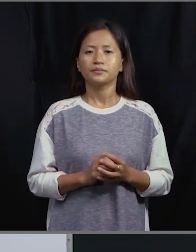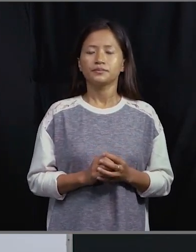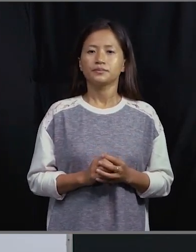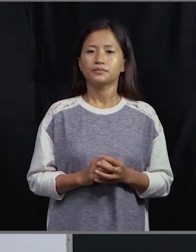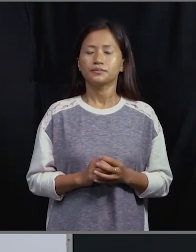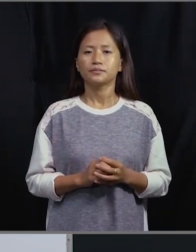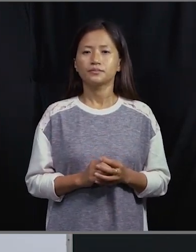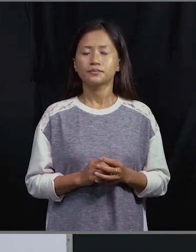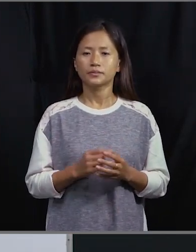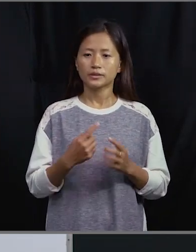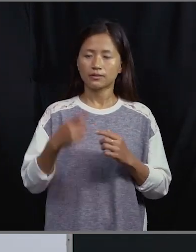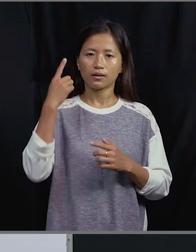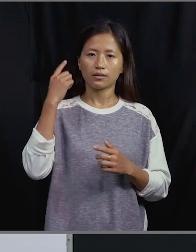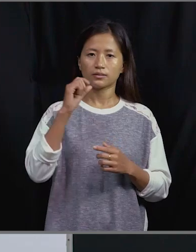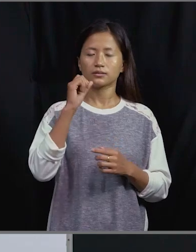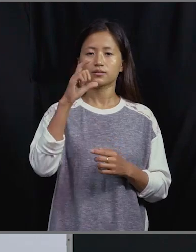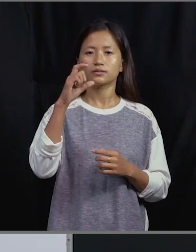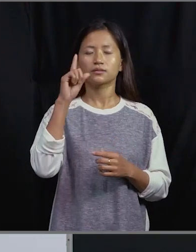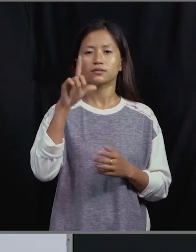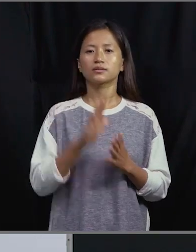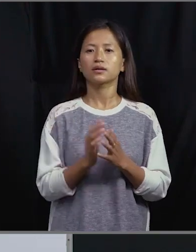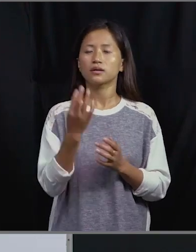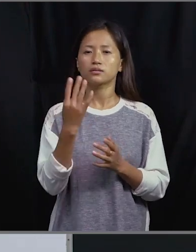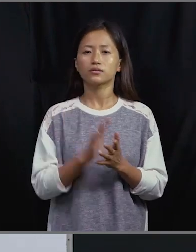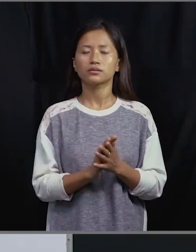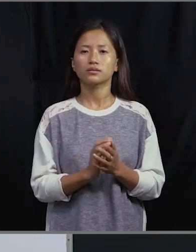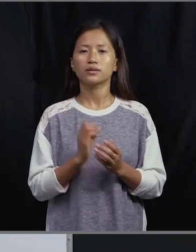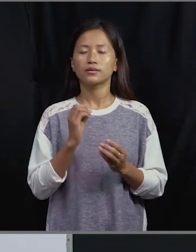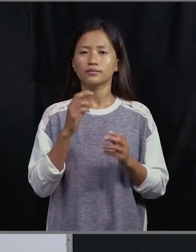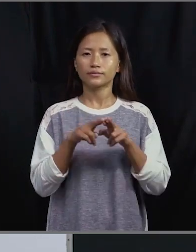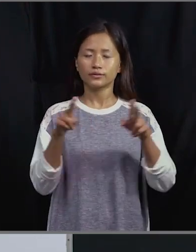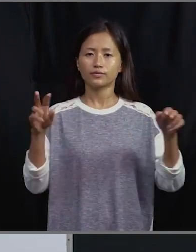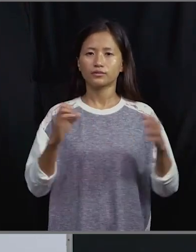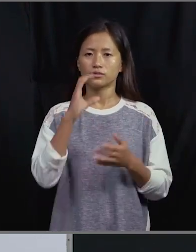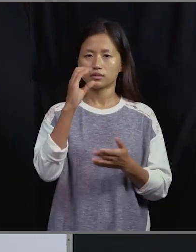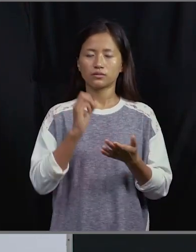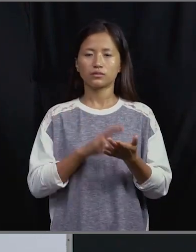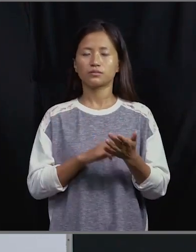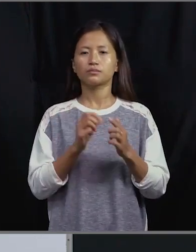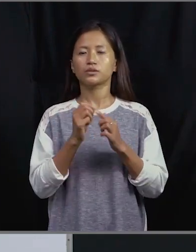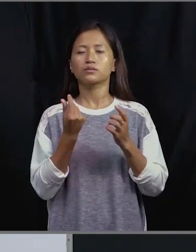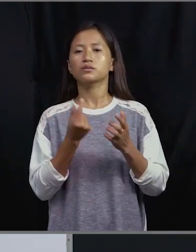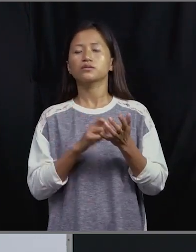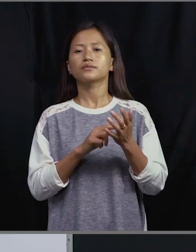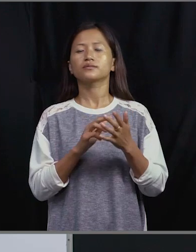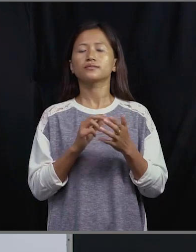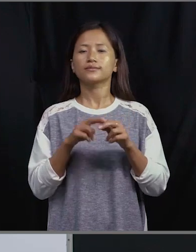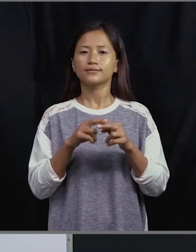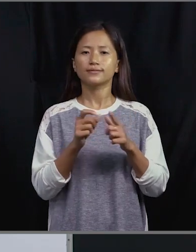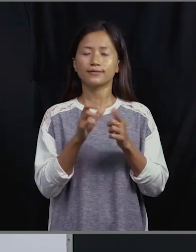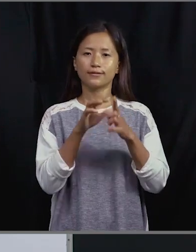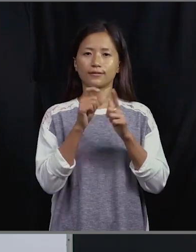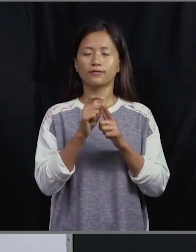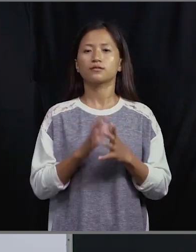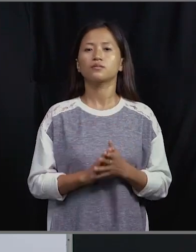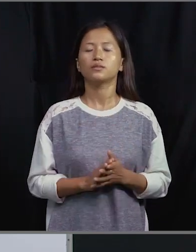Now, in the last class, we have also calculated percentage composition of different compounds. Percentage composition, as we have